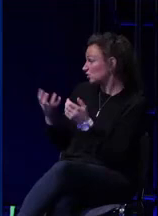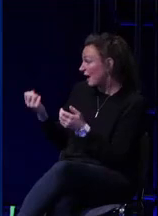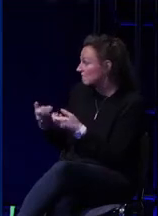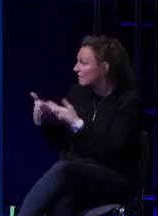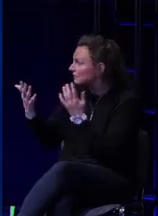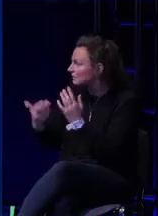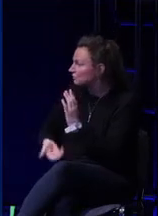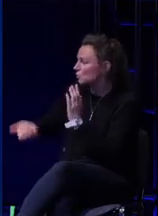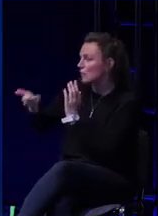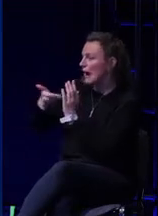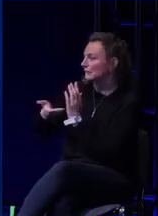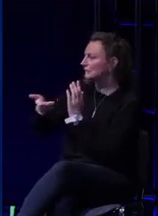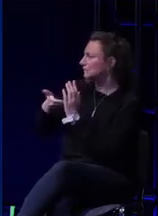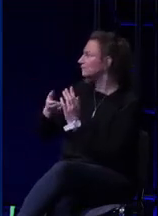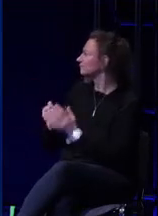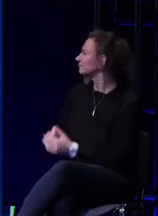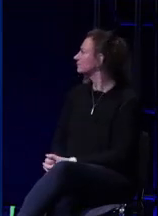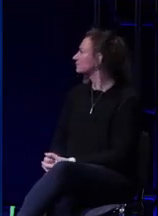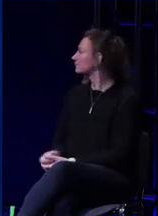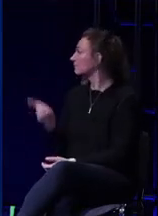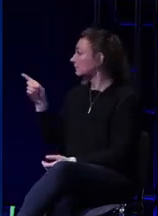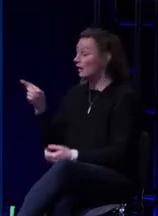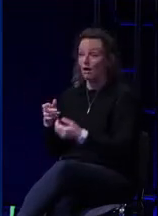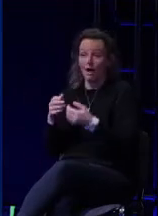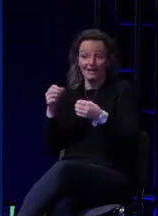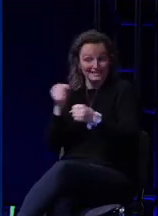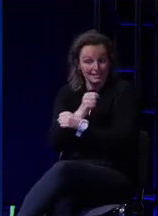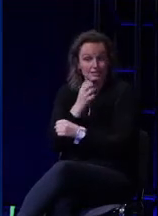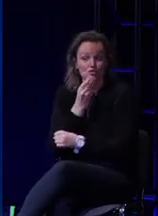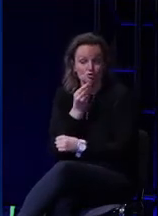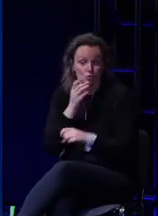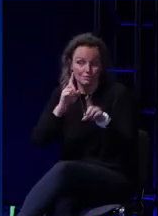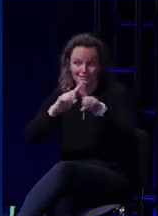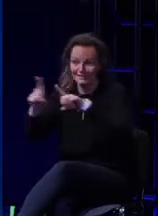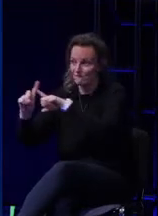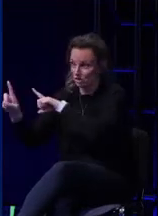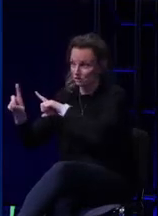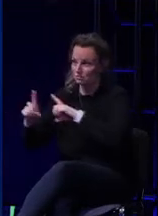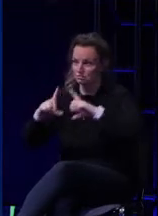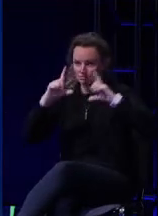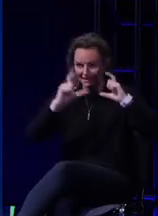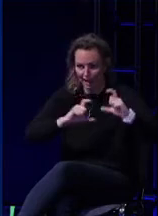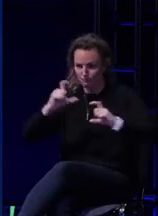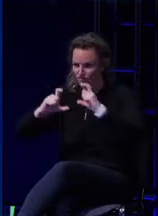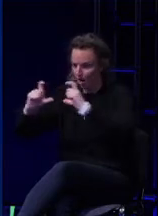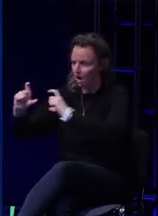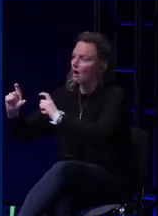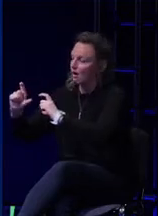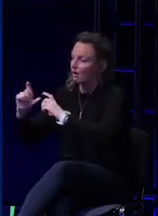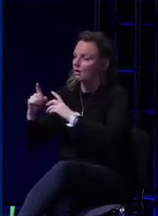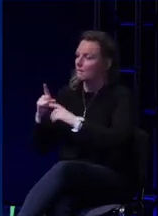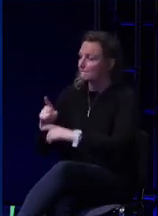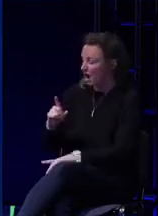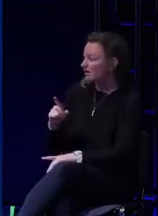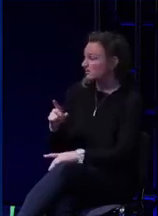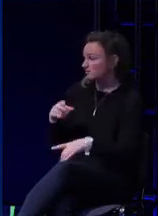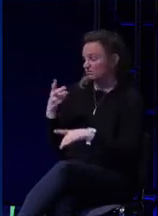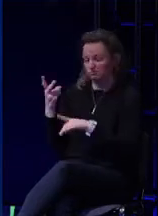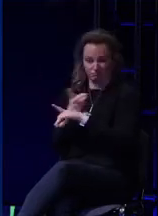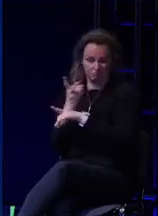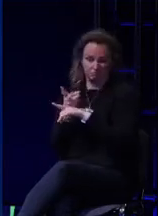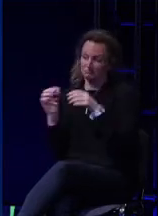of? I actually did use different cameras. Yeah. But I would echo what Rob was saying,